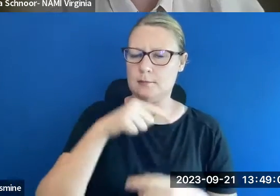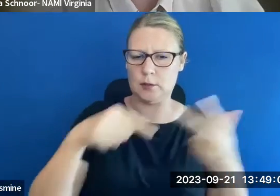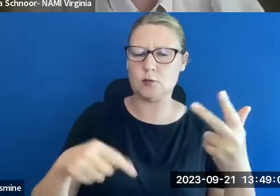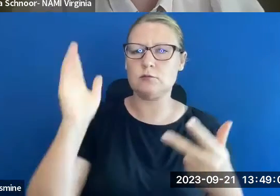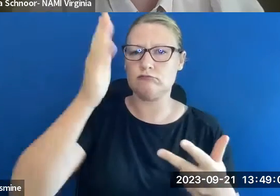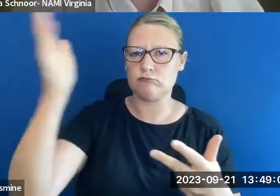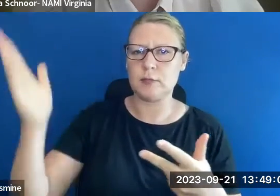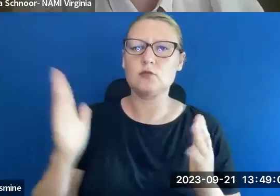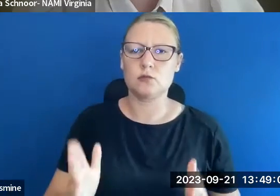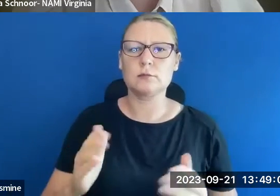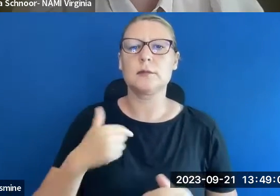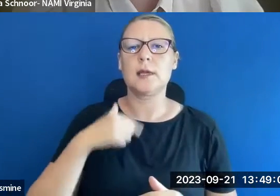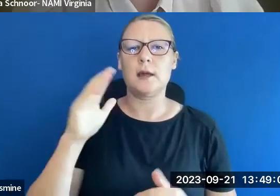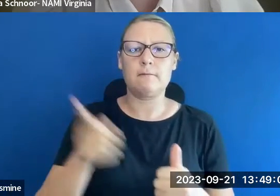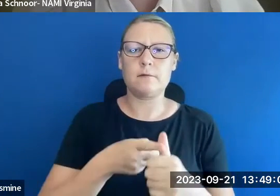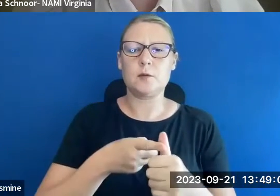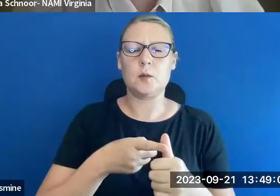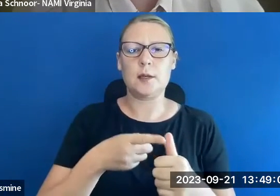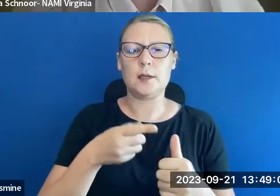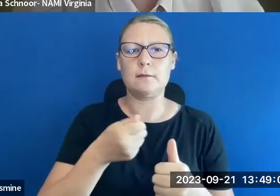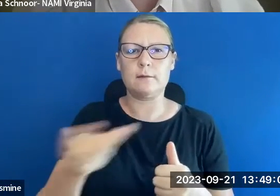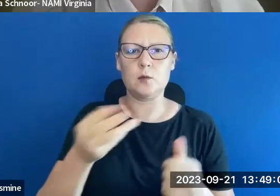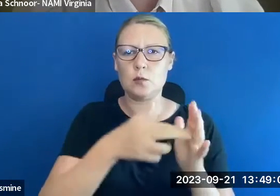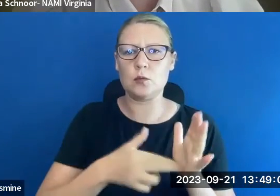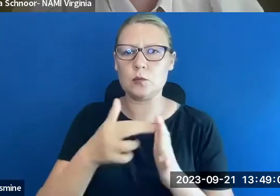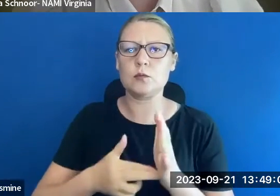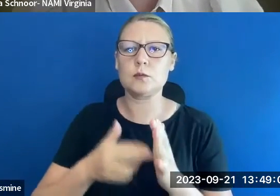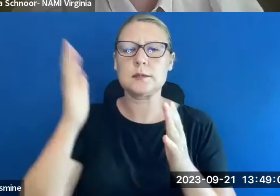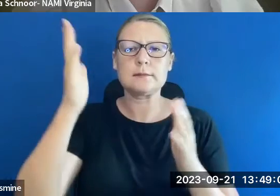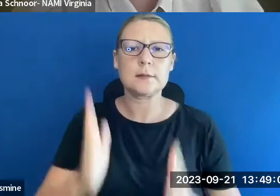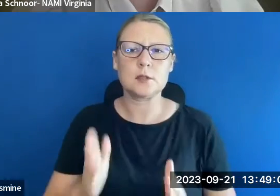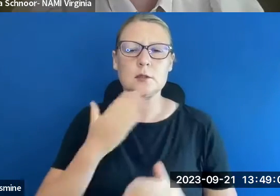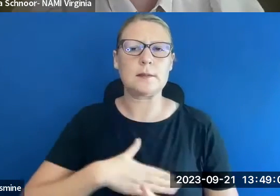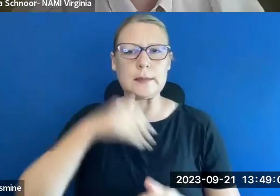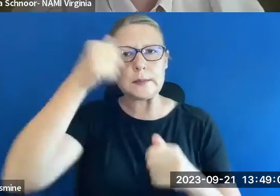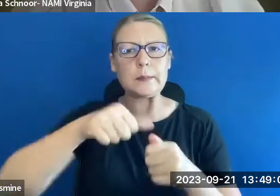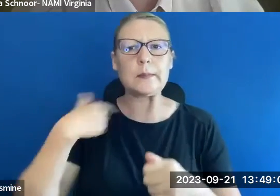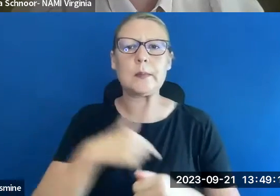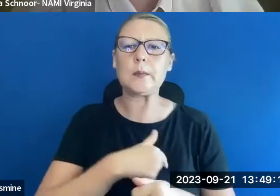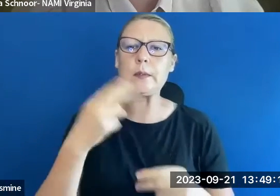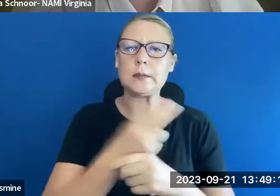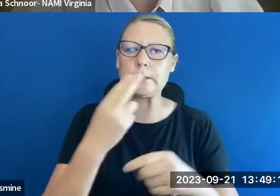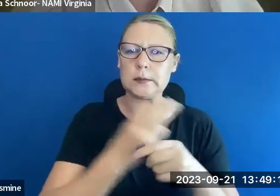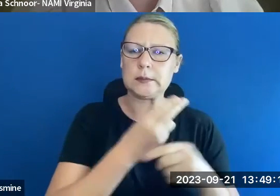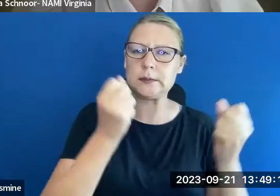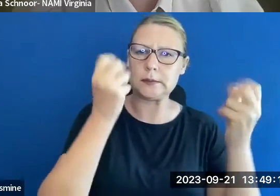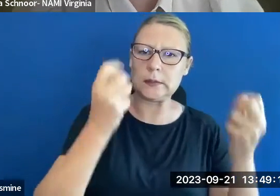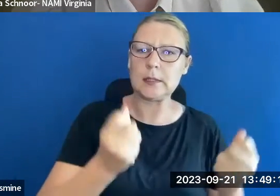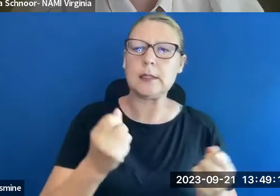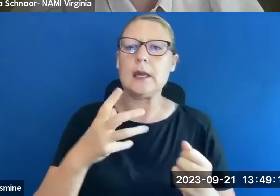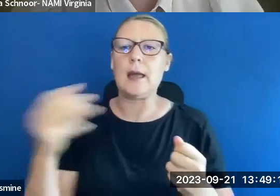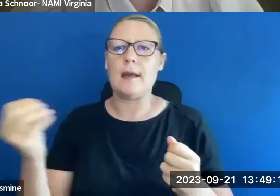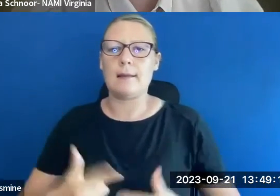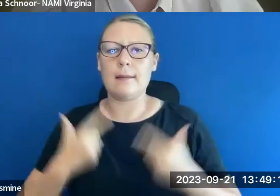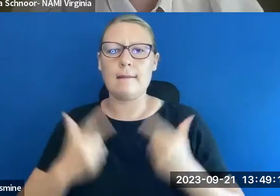few housekeeping rules. Speakers, please remember we're using live captioning and interpreting services. When